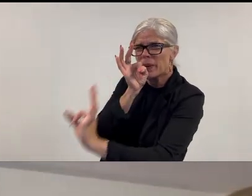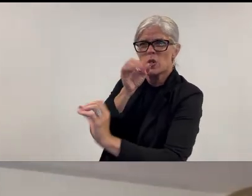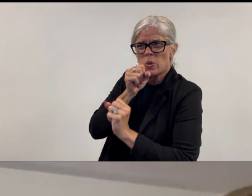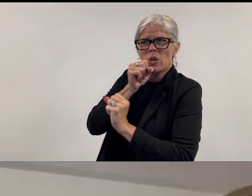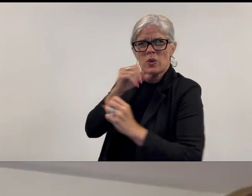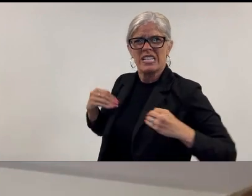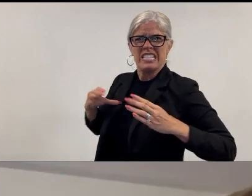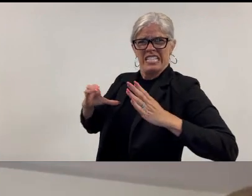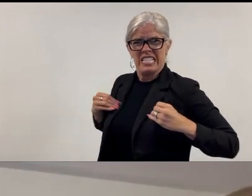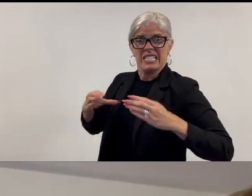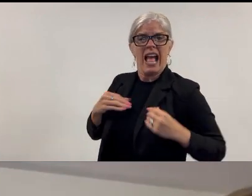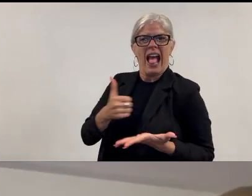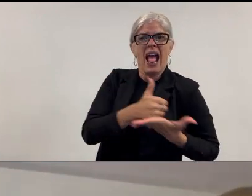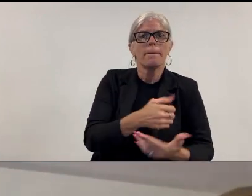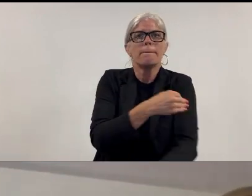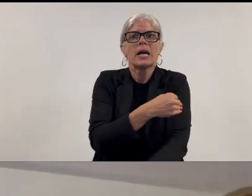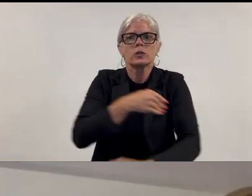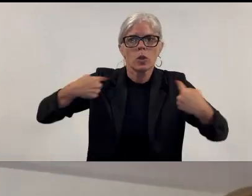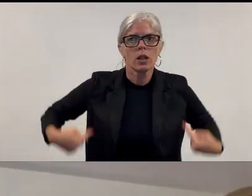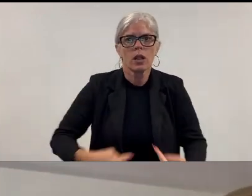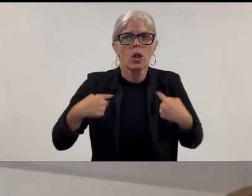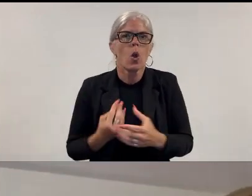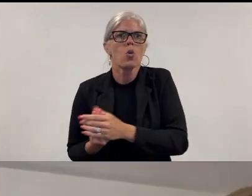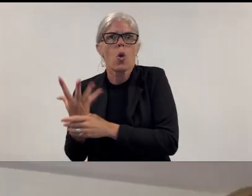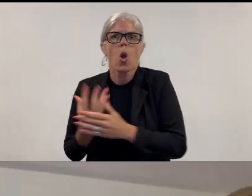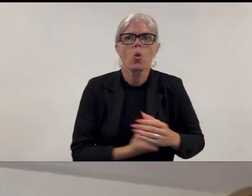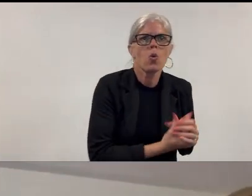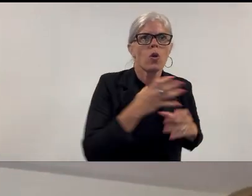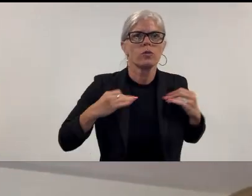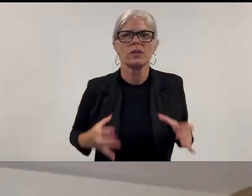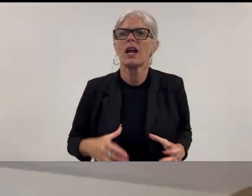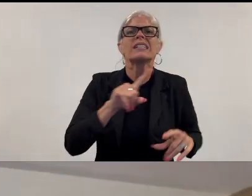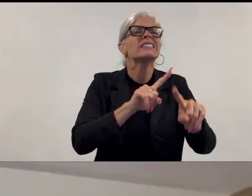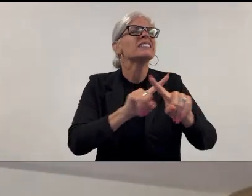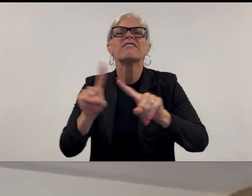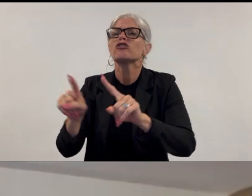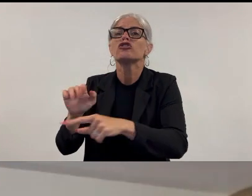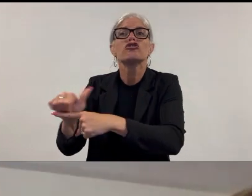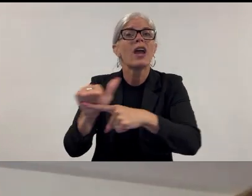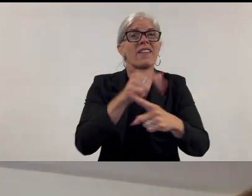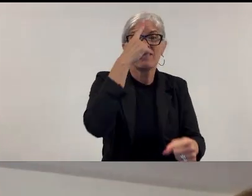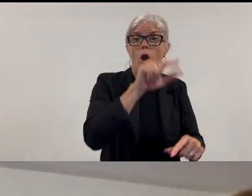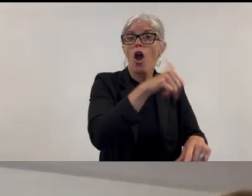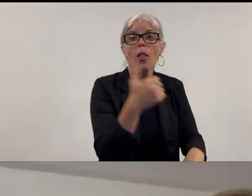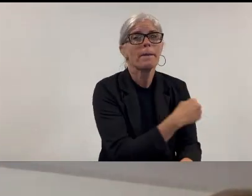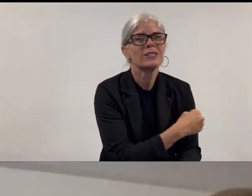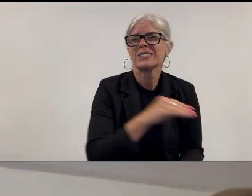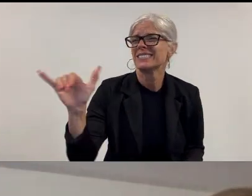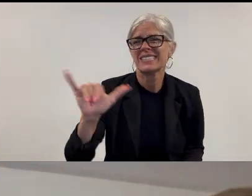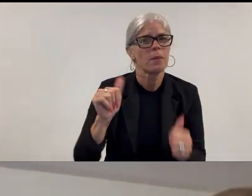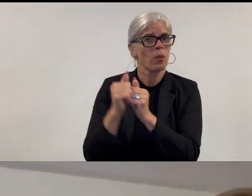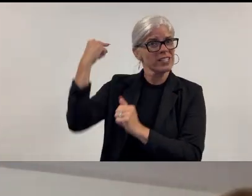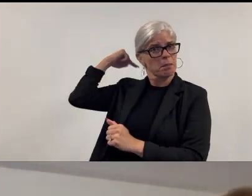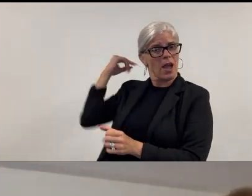started with the lung, yes, resistive training against this progressively decreasing